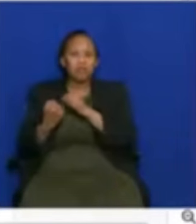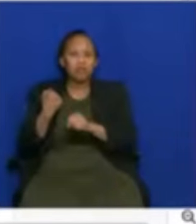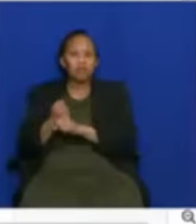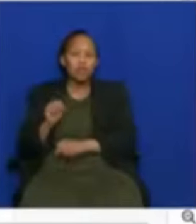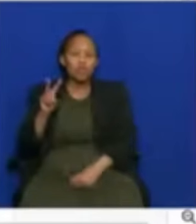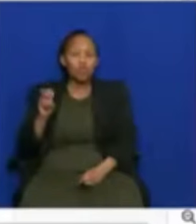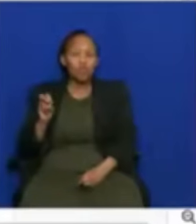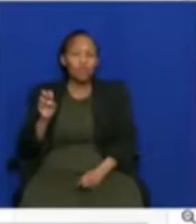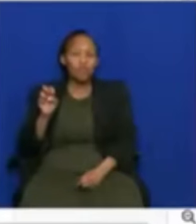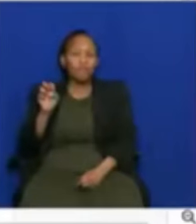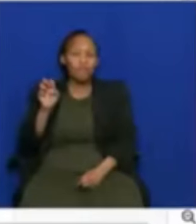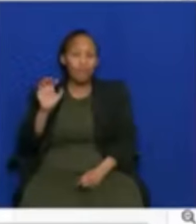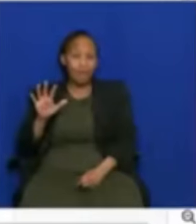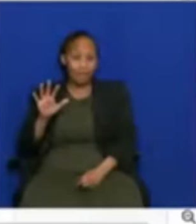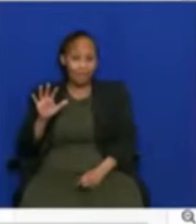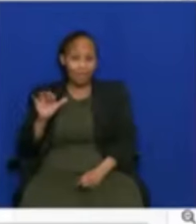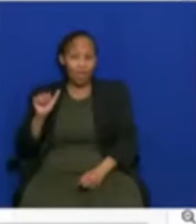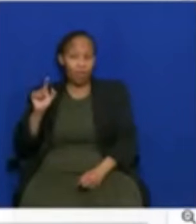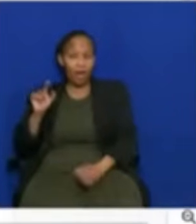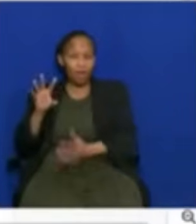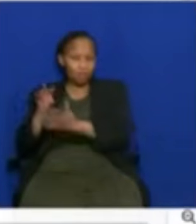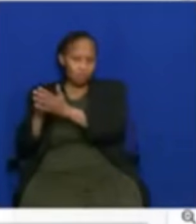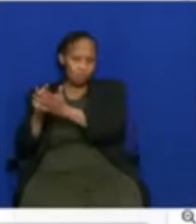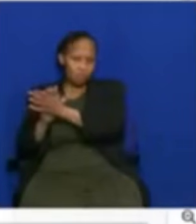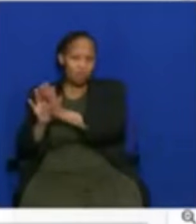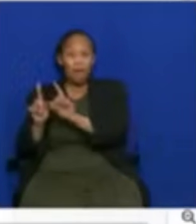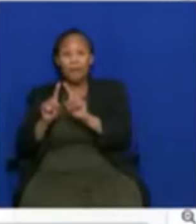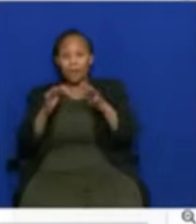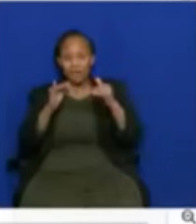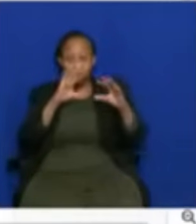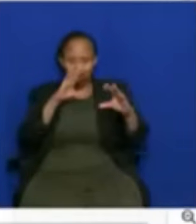don't seem to have anything to do with Brigadier Mukwele.